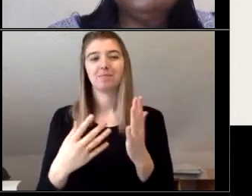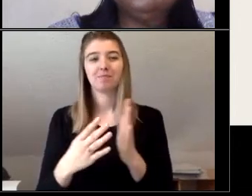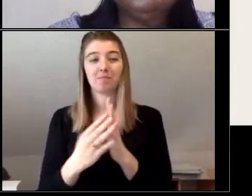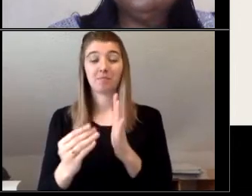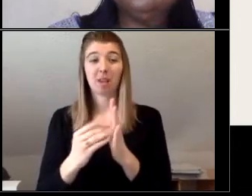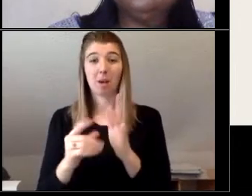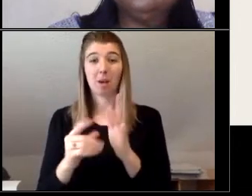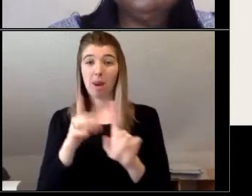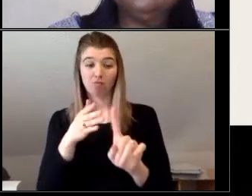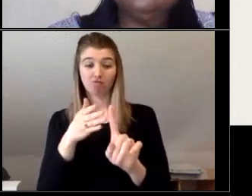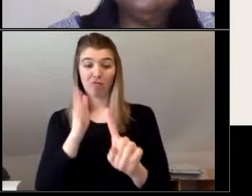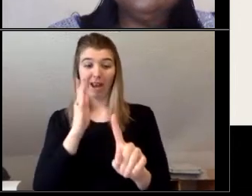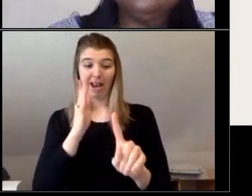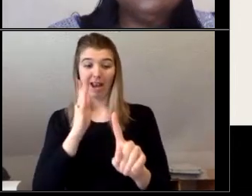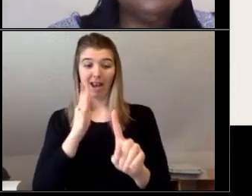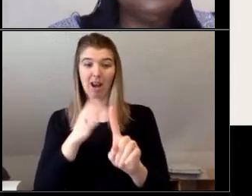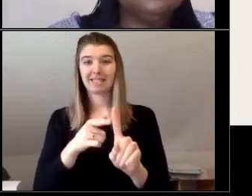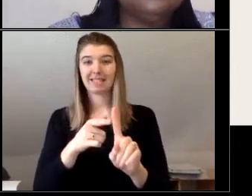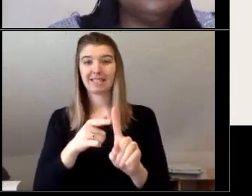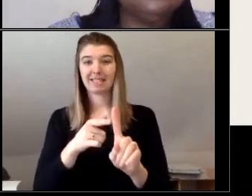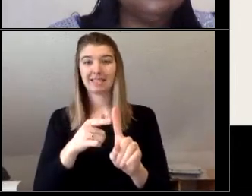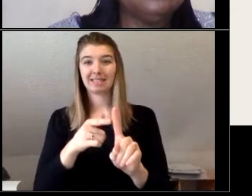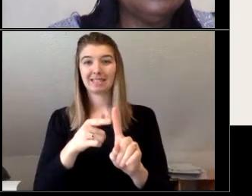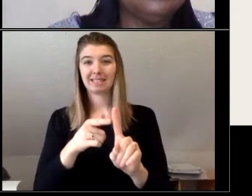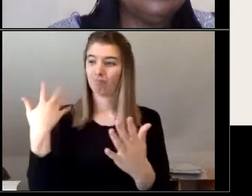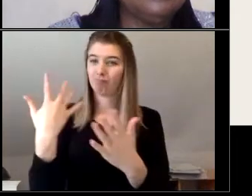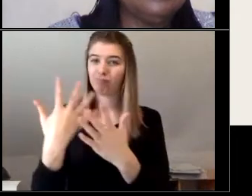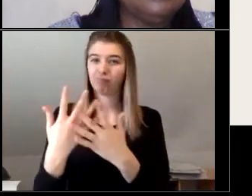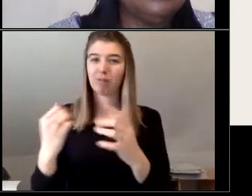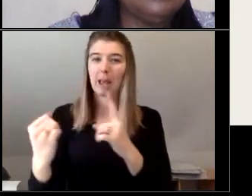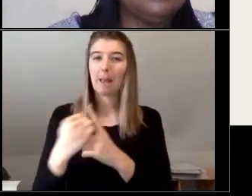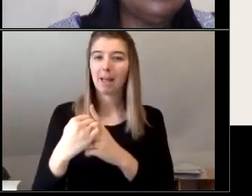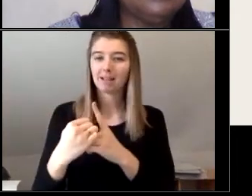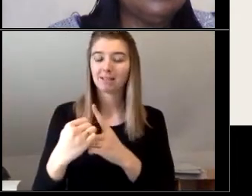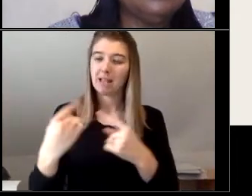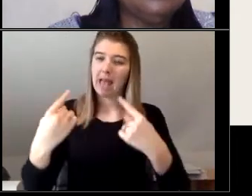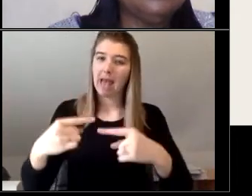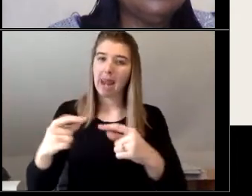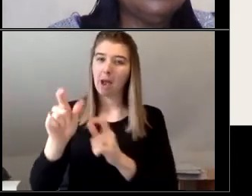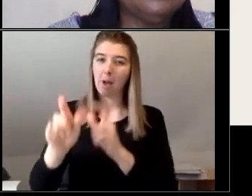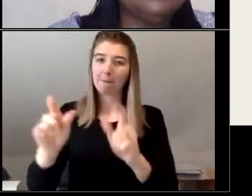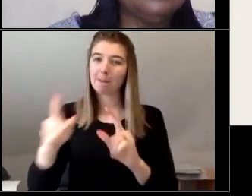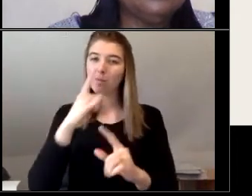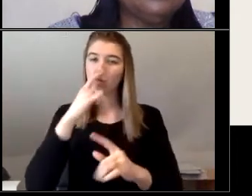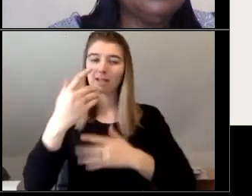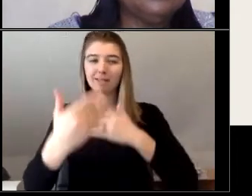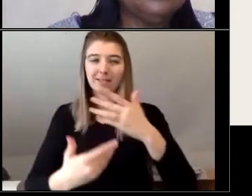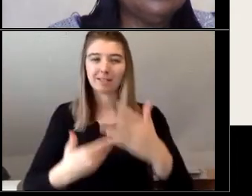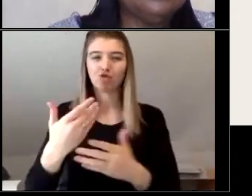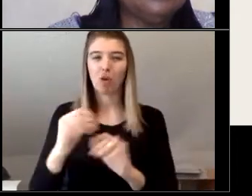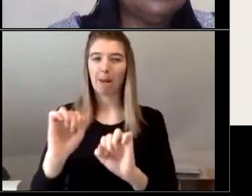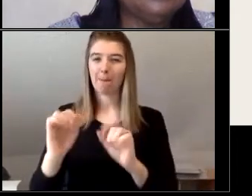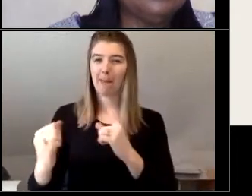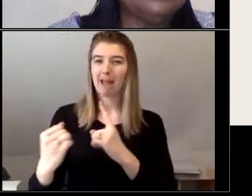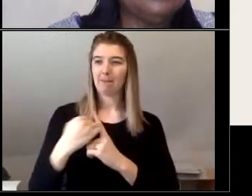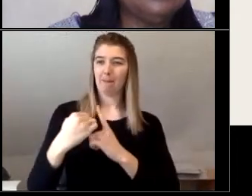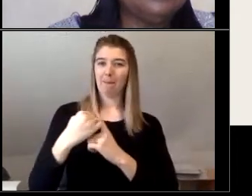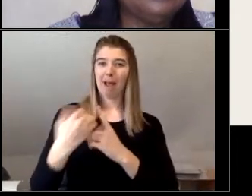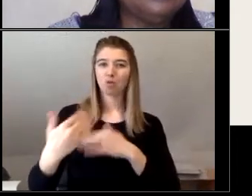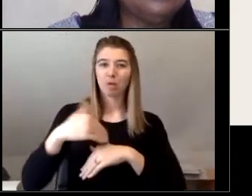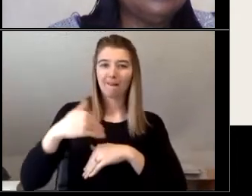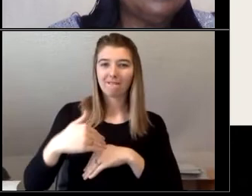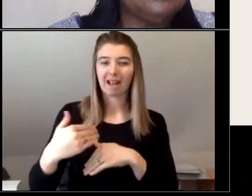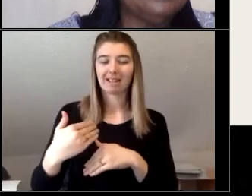been differential impacts and to allow people to describe those so that they can be taken into account when, in our case, when people